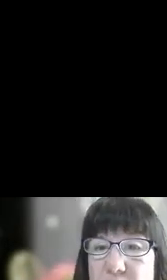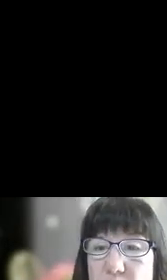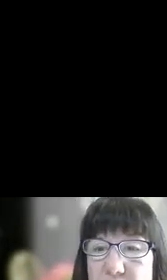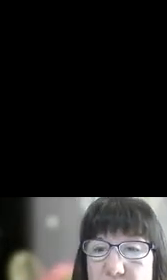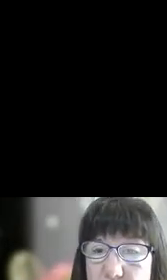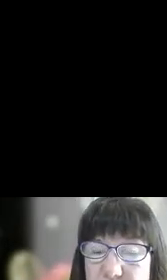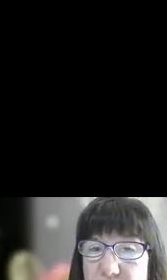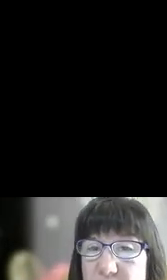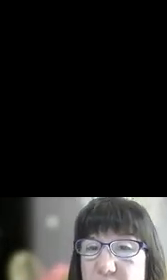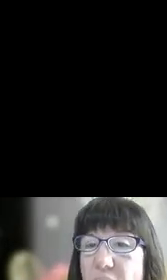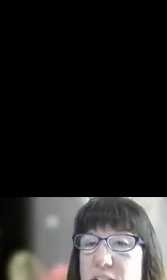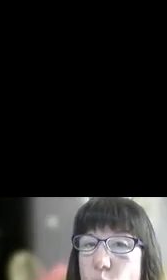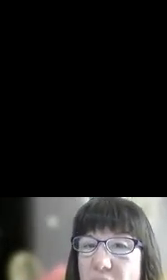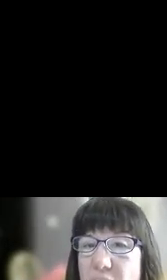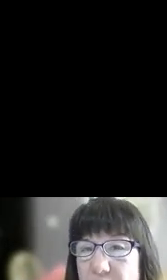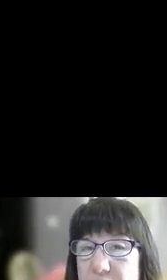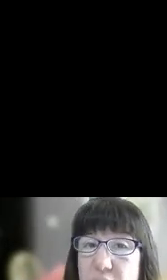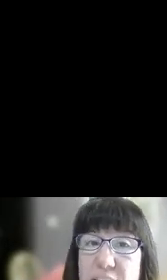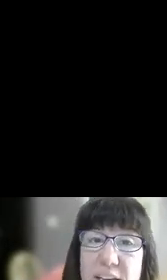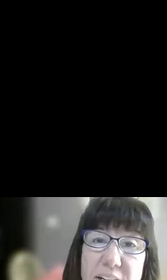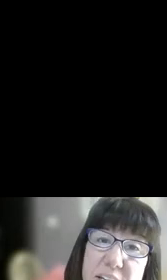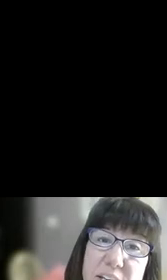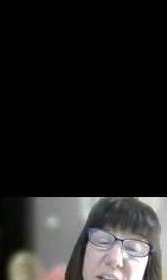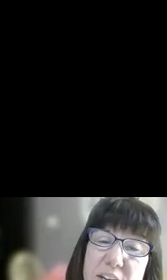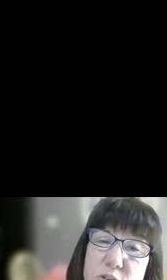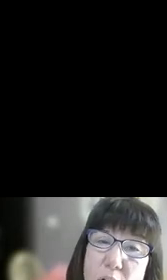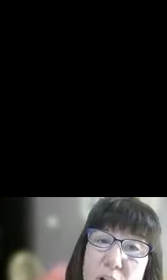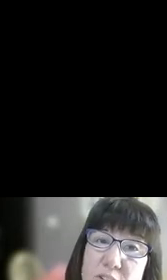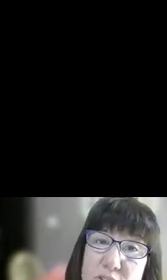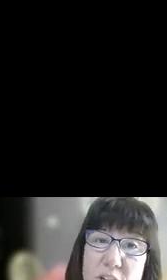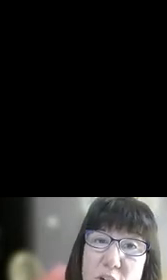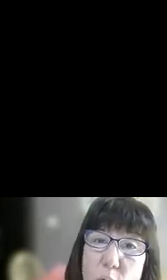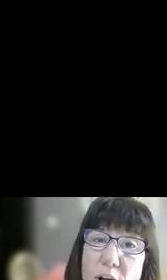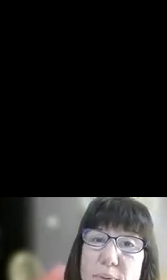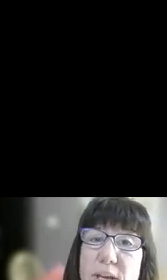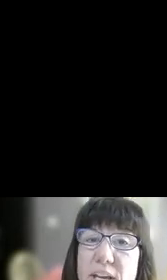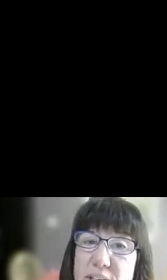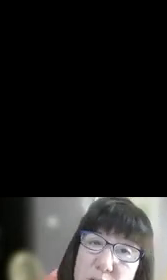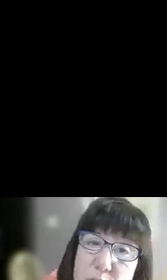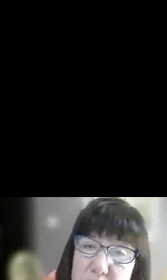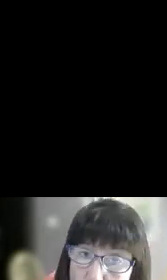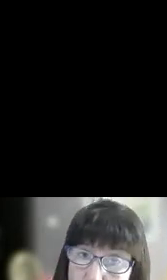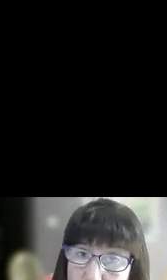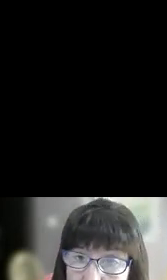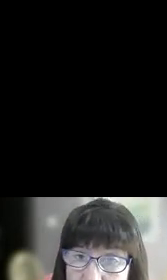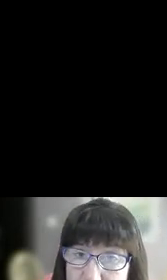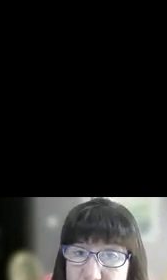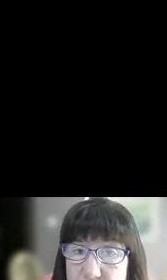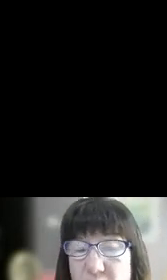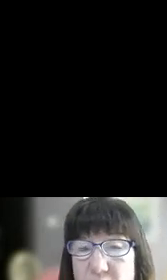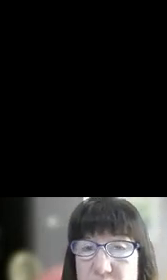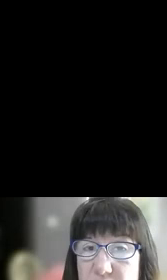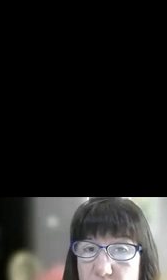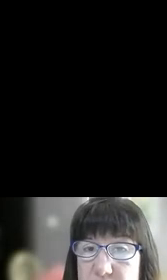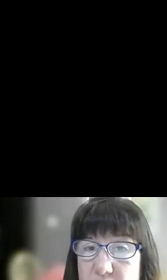way to take a look at that, as well as connecting, if you are interested in co-op, connecting with the co-op coordinator for